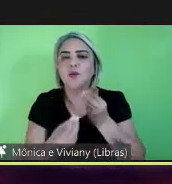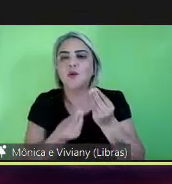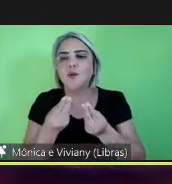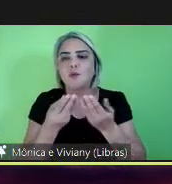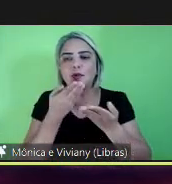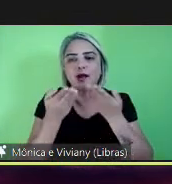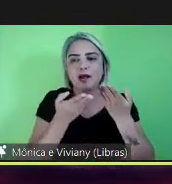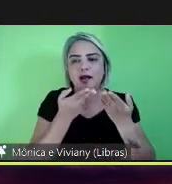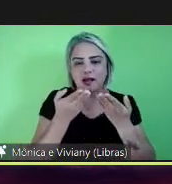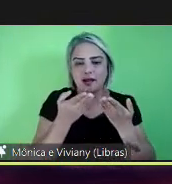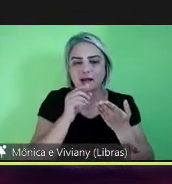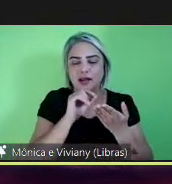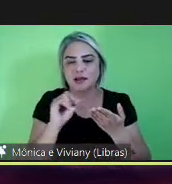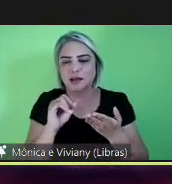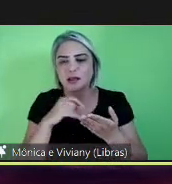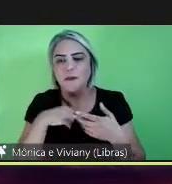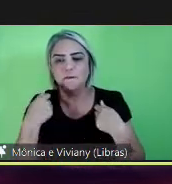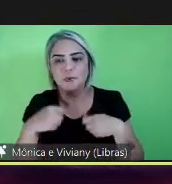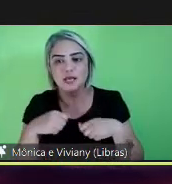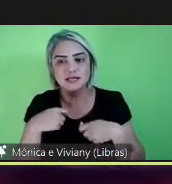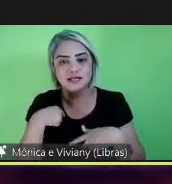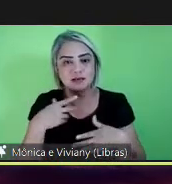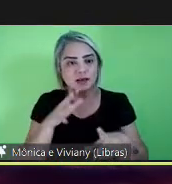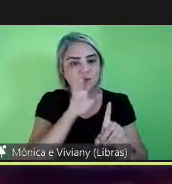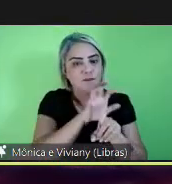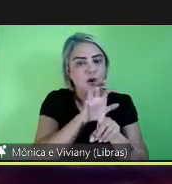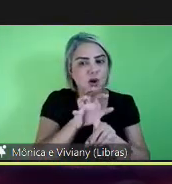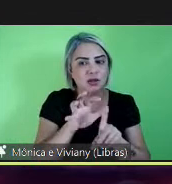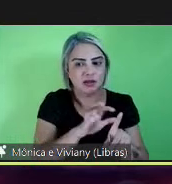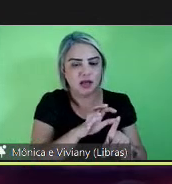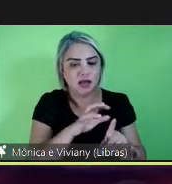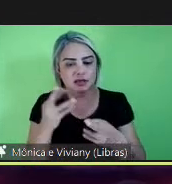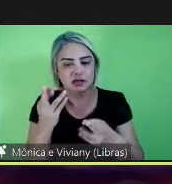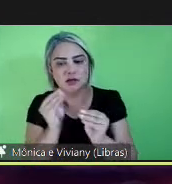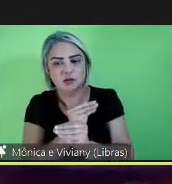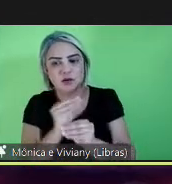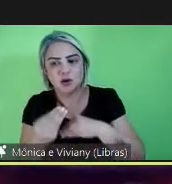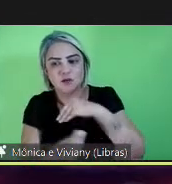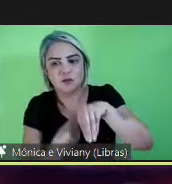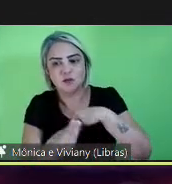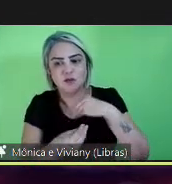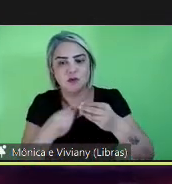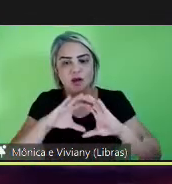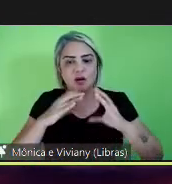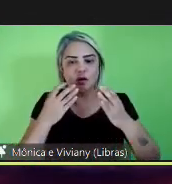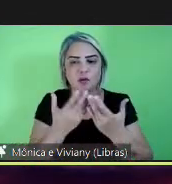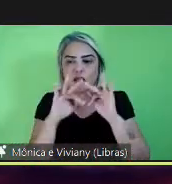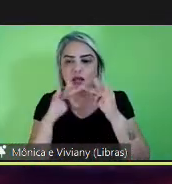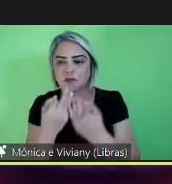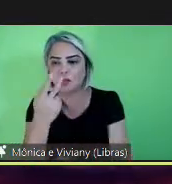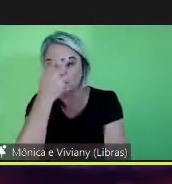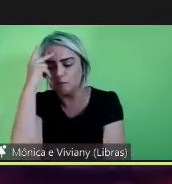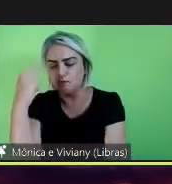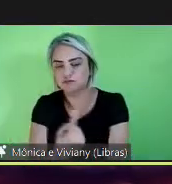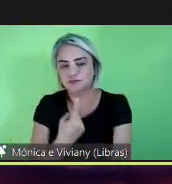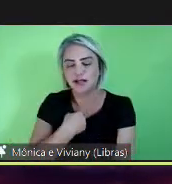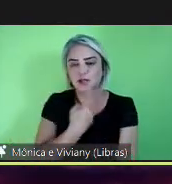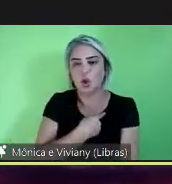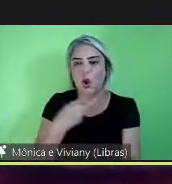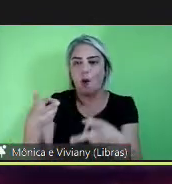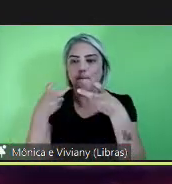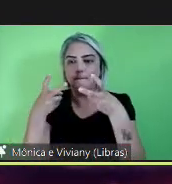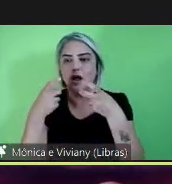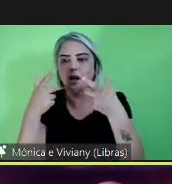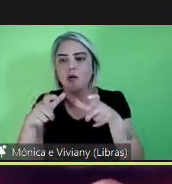involve the individual, the family, the community. We look at clients' home, where they live, what they can